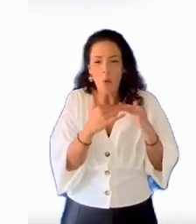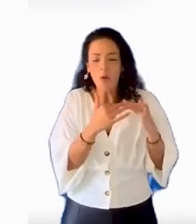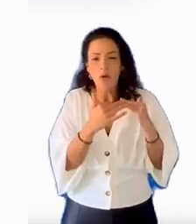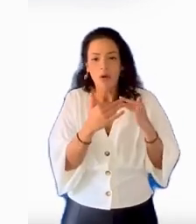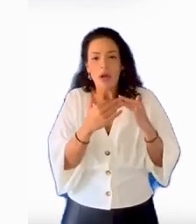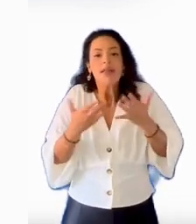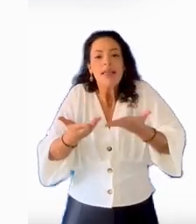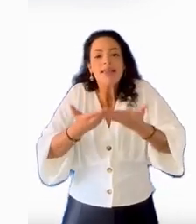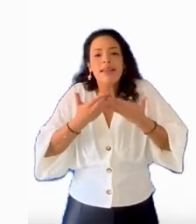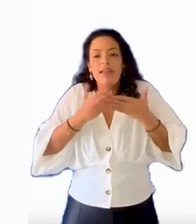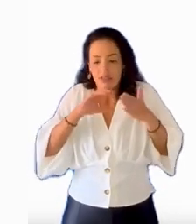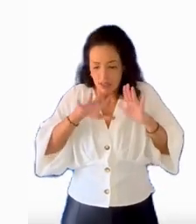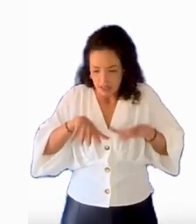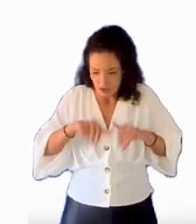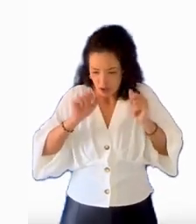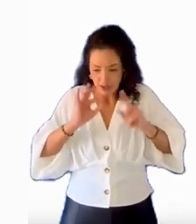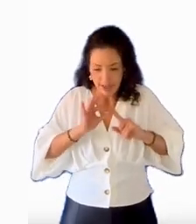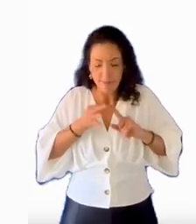from which to start.